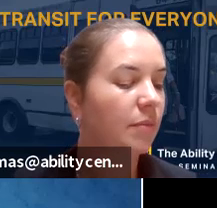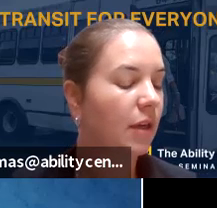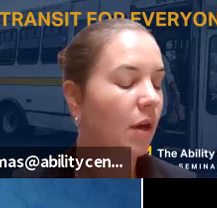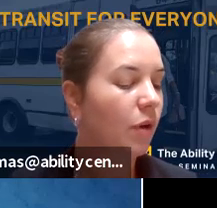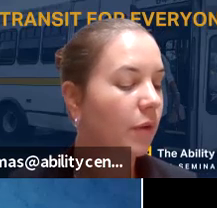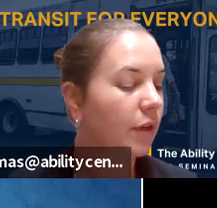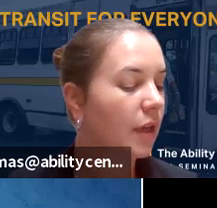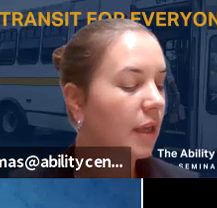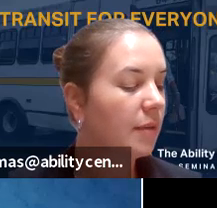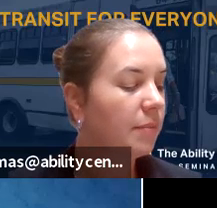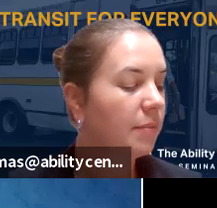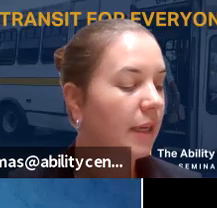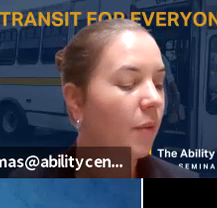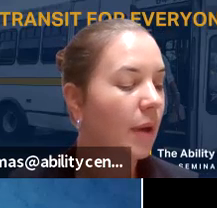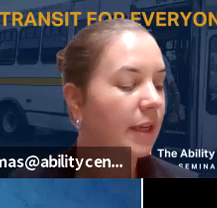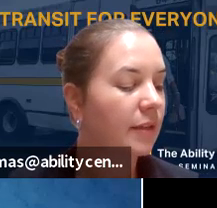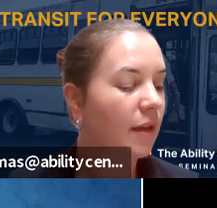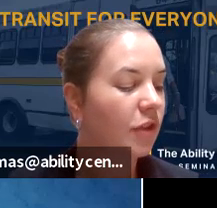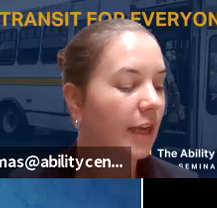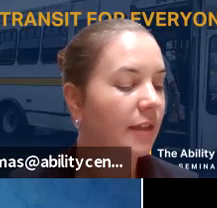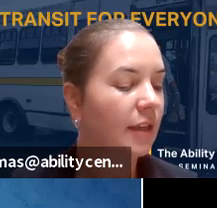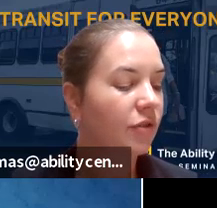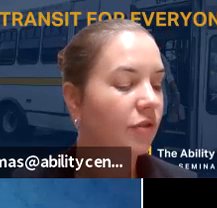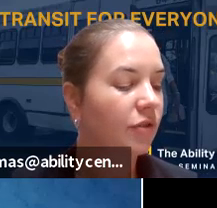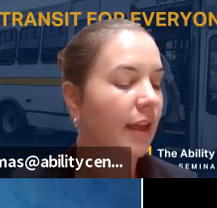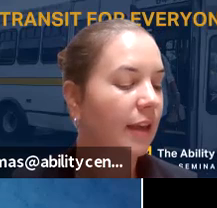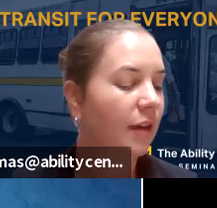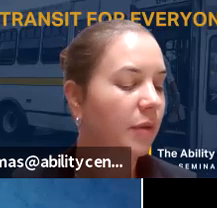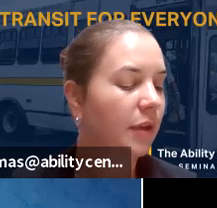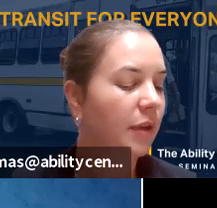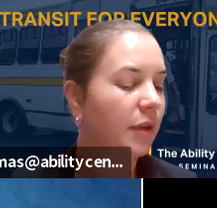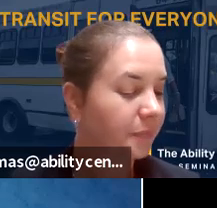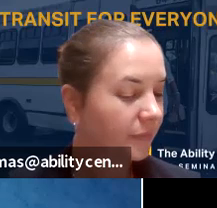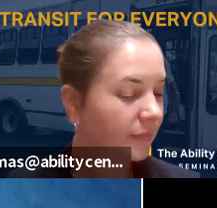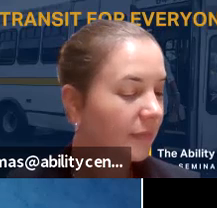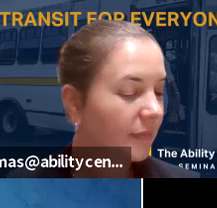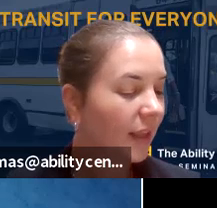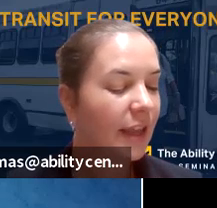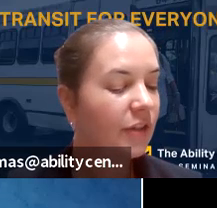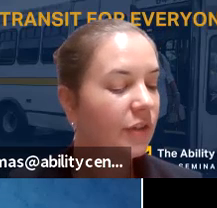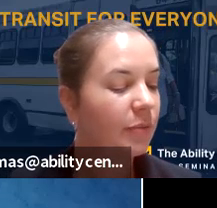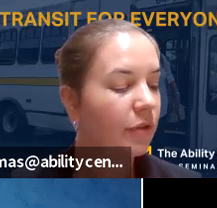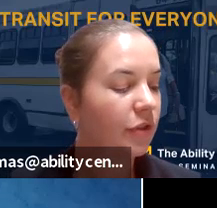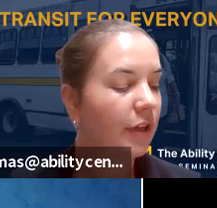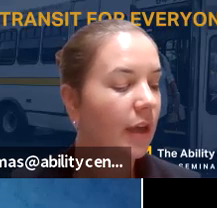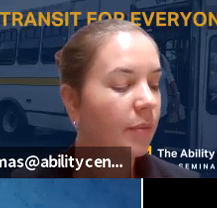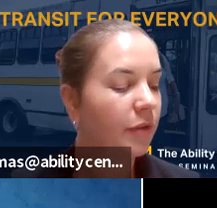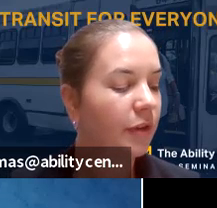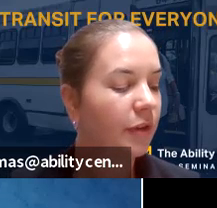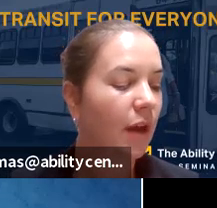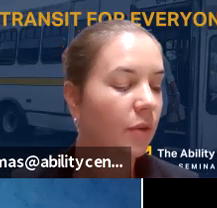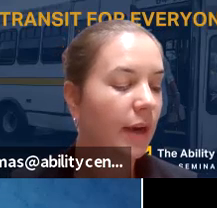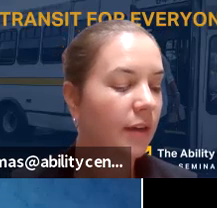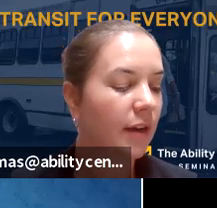National Mature Media Award winner, beating out the websites of giants in the industry like the AARP. The agency's brochure he